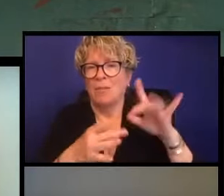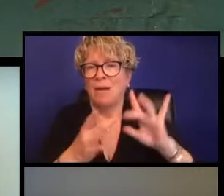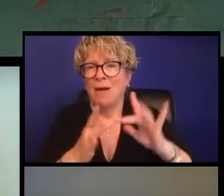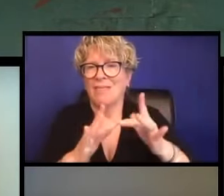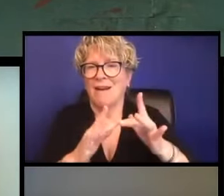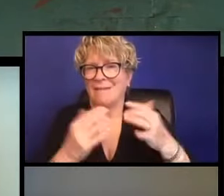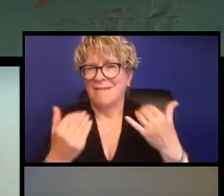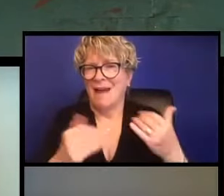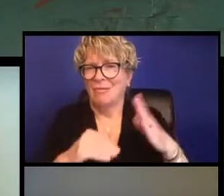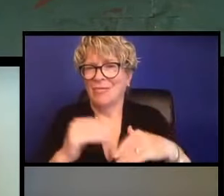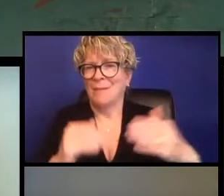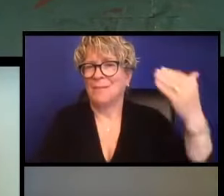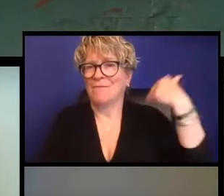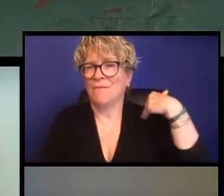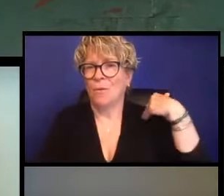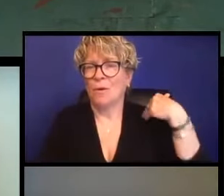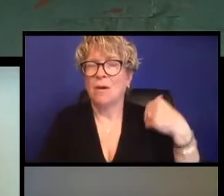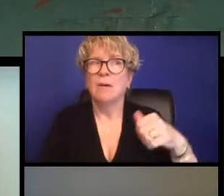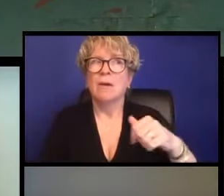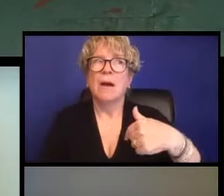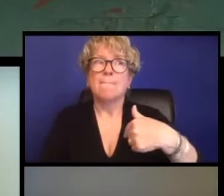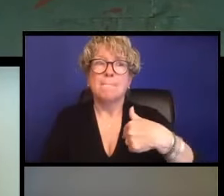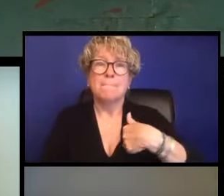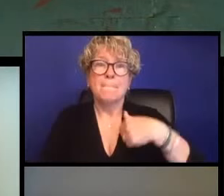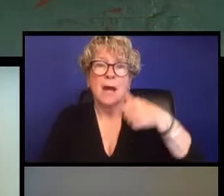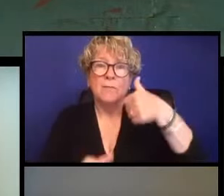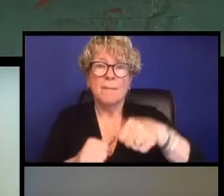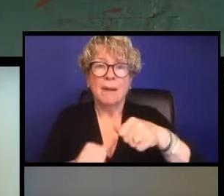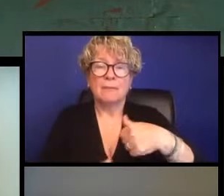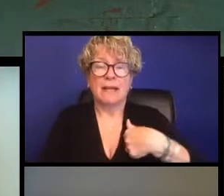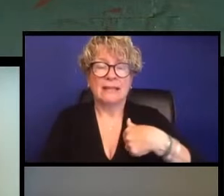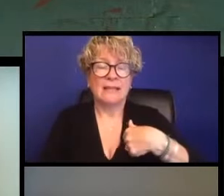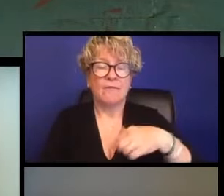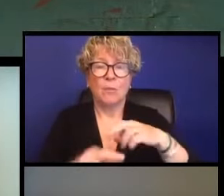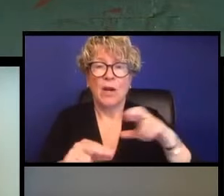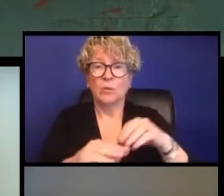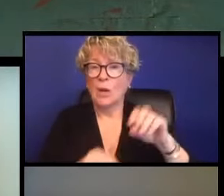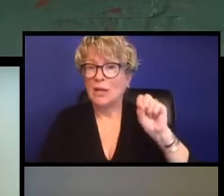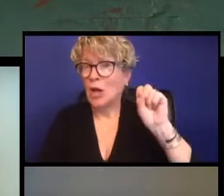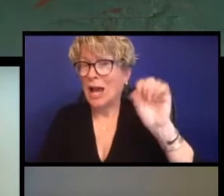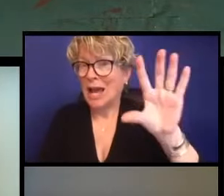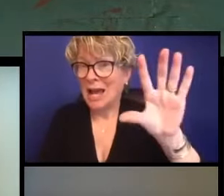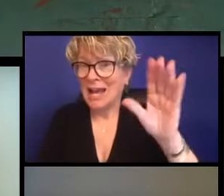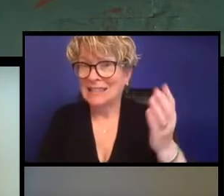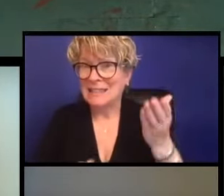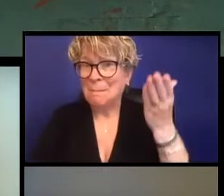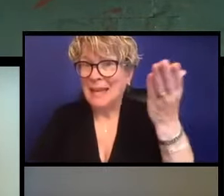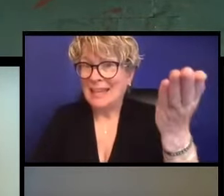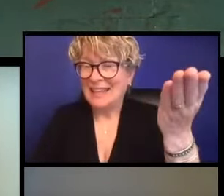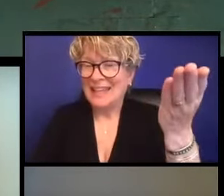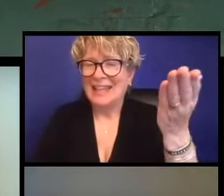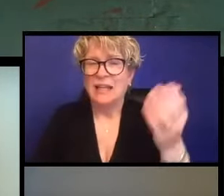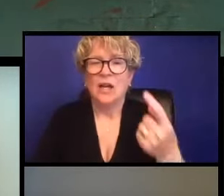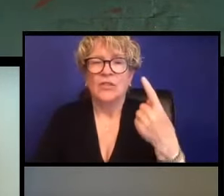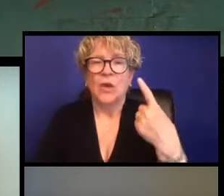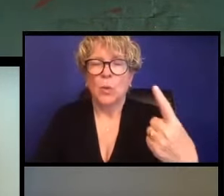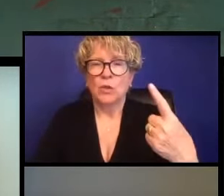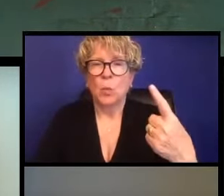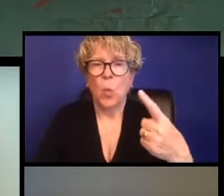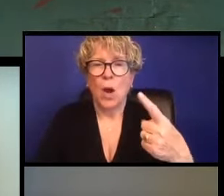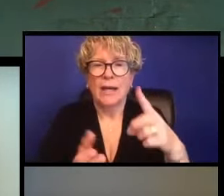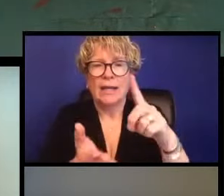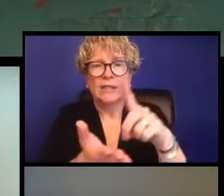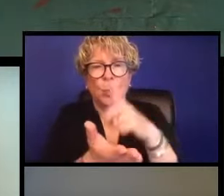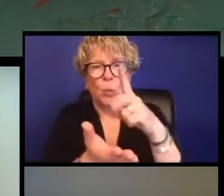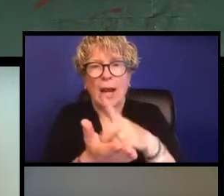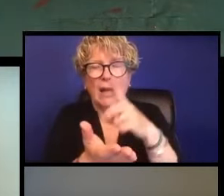had to go through, and I think there was like a single magazine that you had to, or single directory that you had to go